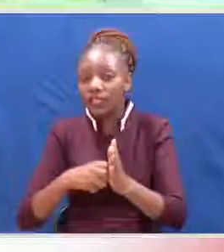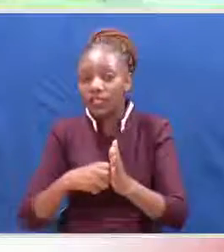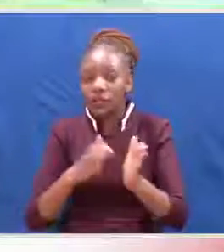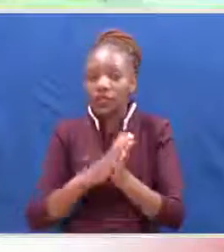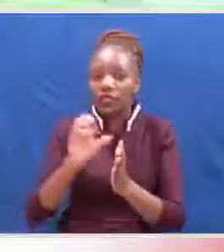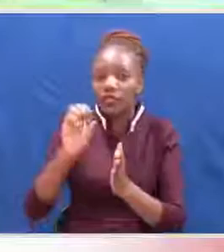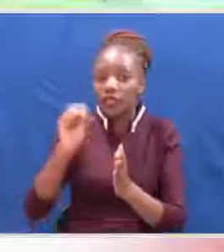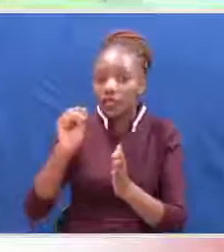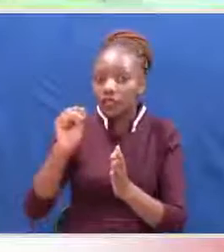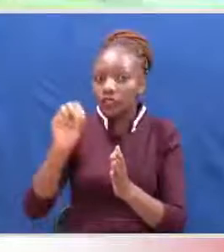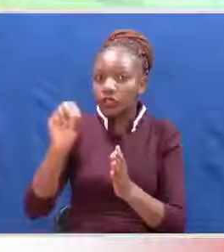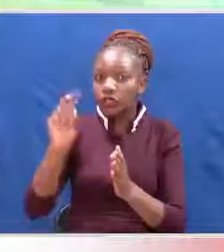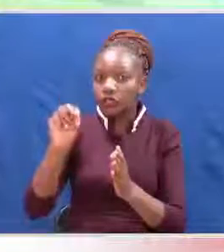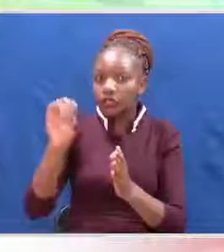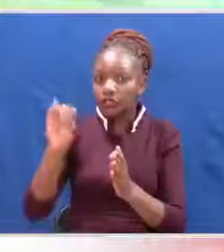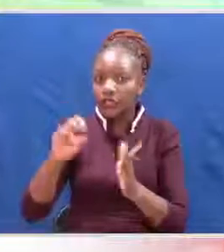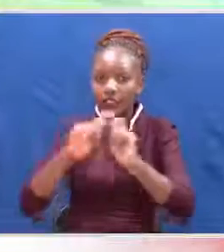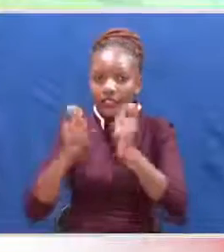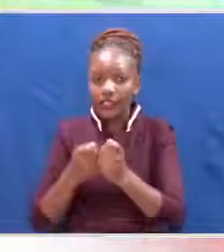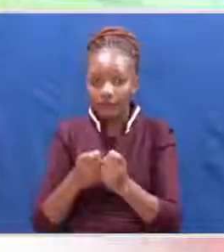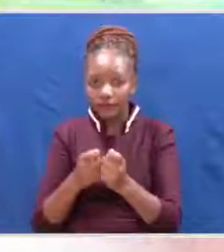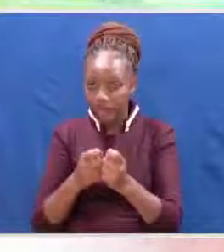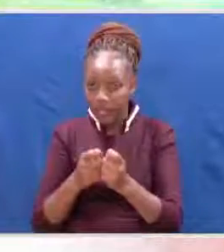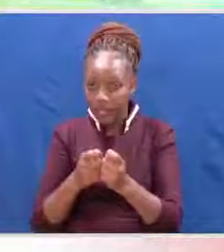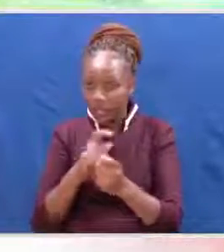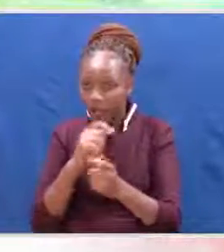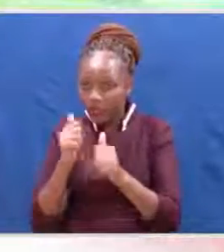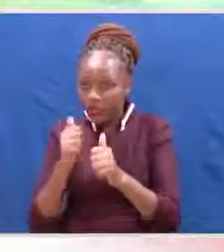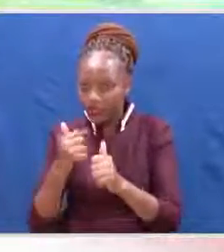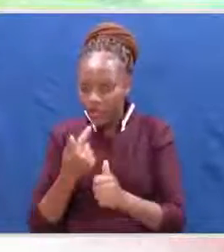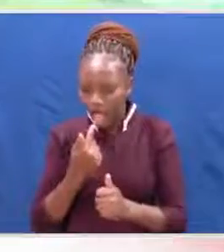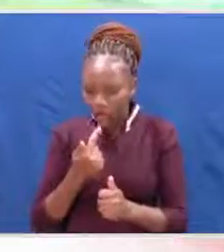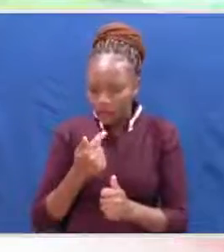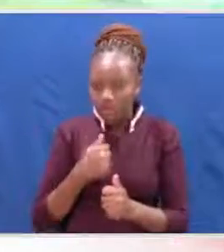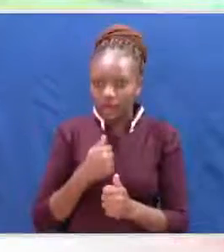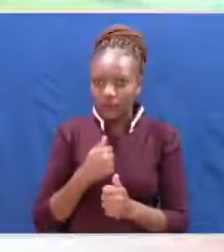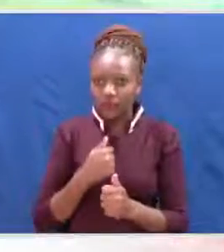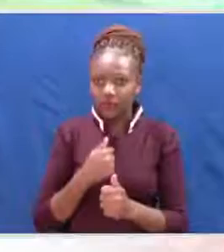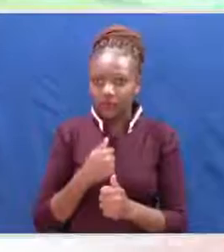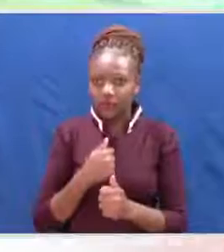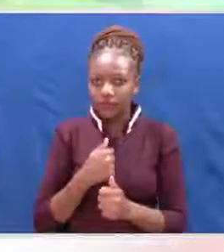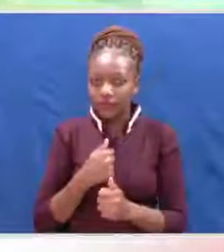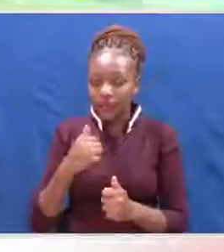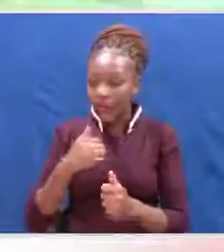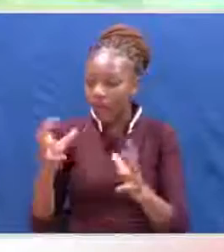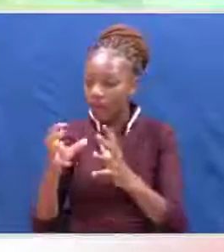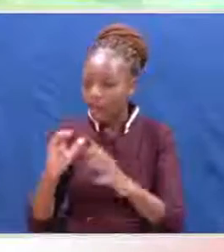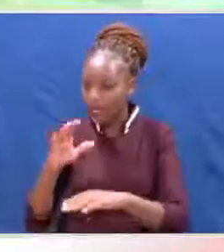Sony wakatua ni approach na kupata advice kutoka kwa kocha akaniambia timu ya kampuni iko